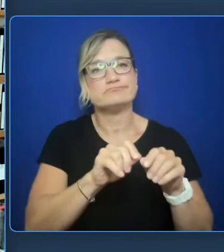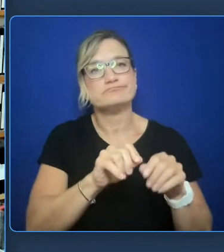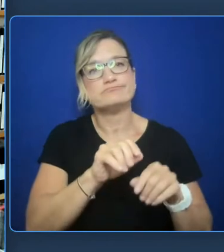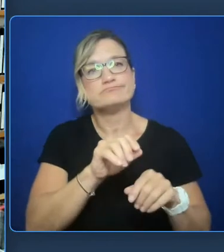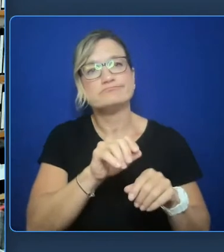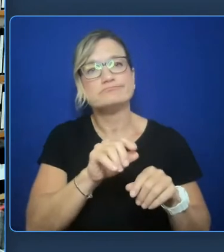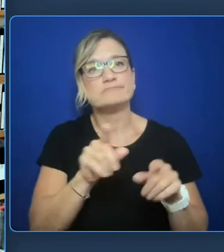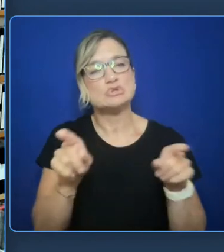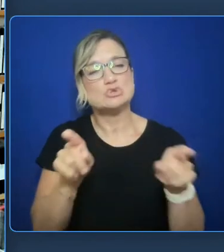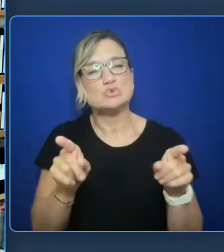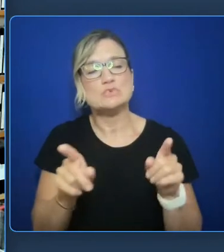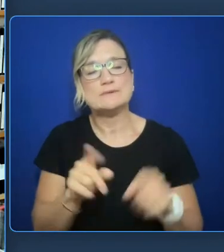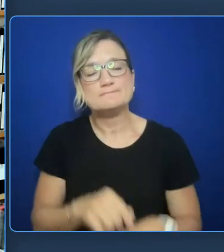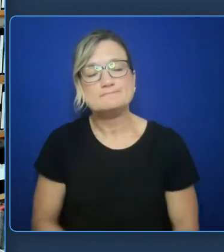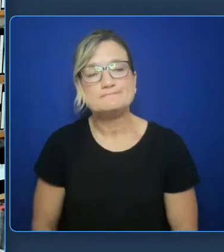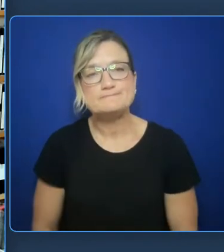media.